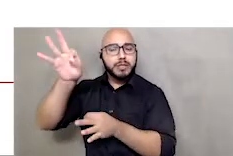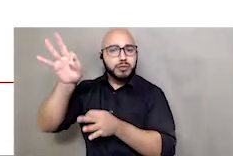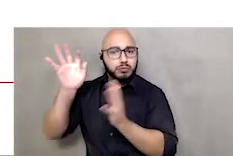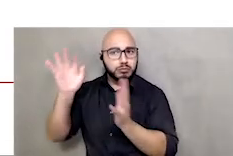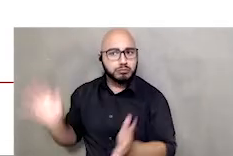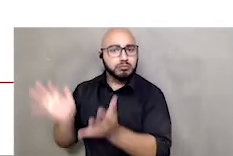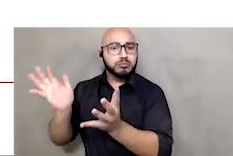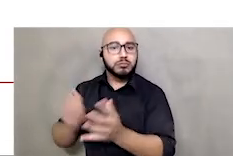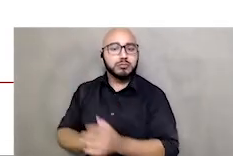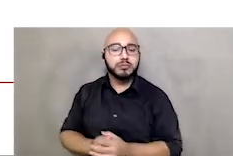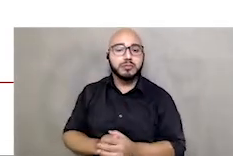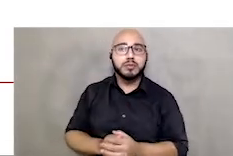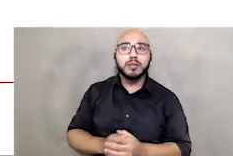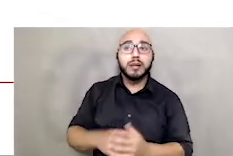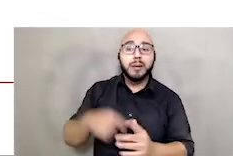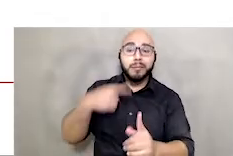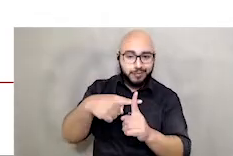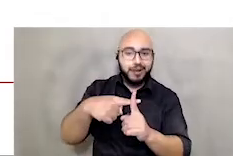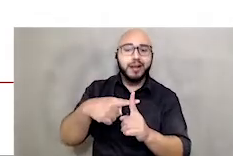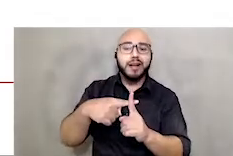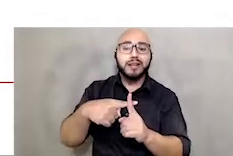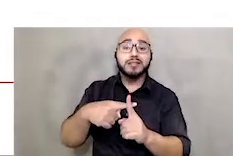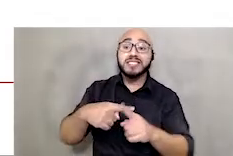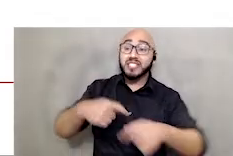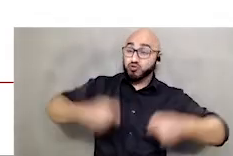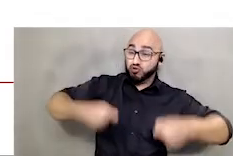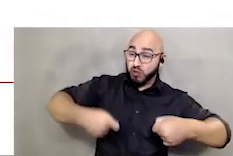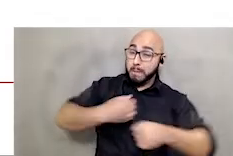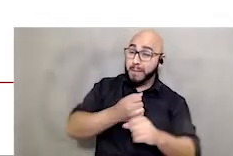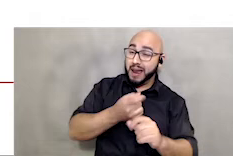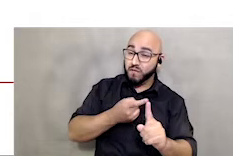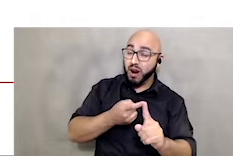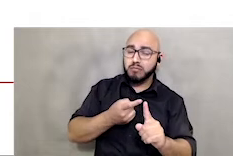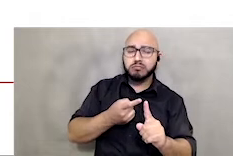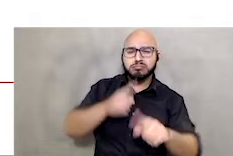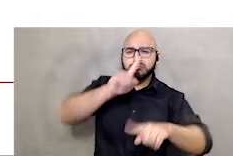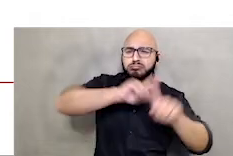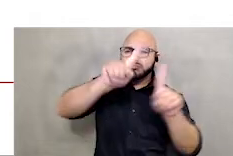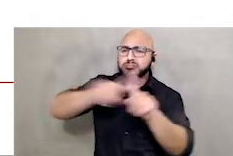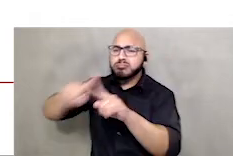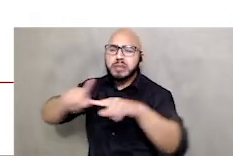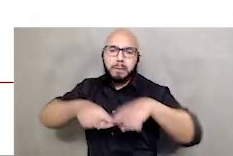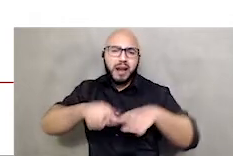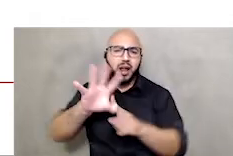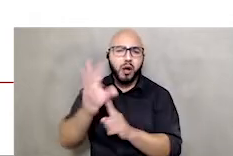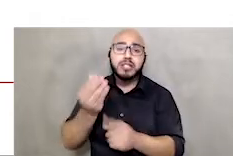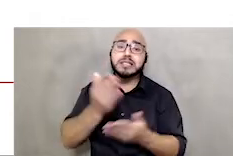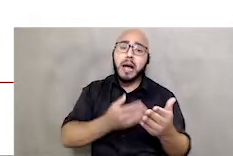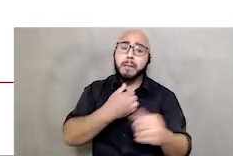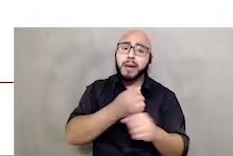cultures. Some are made out of metals, or some of other natural resources.